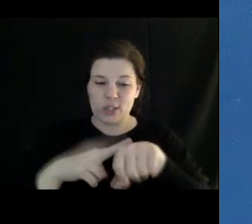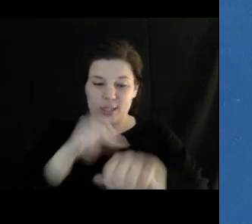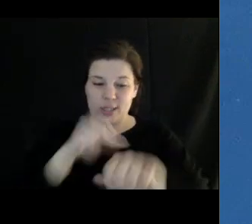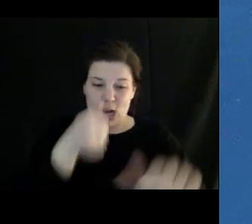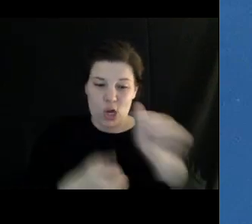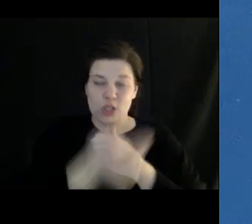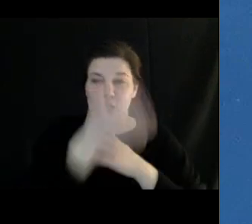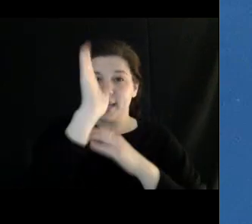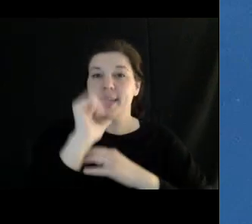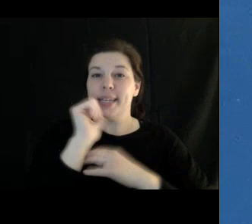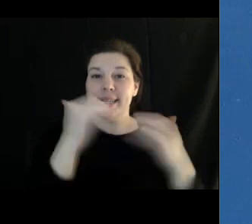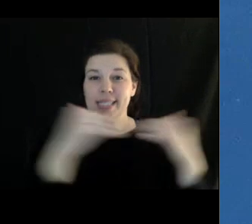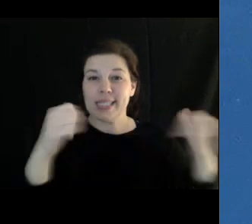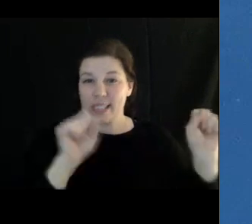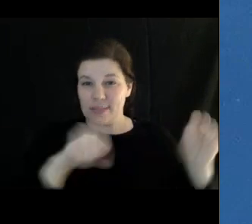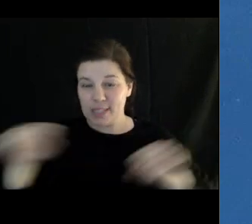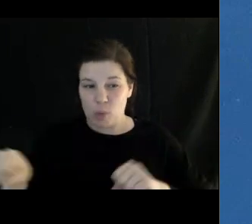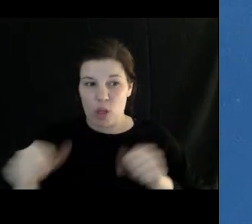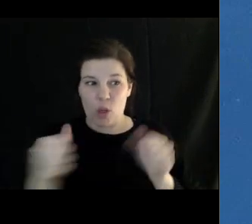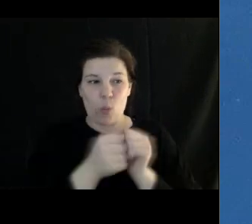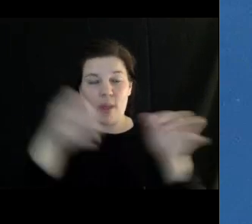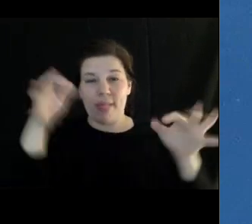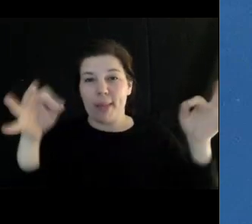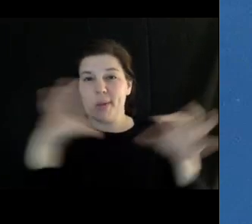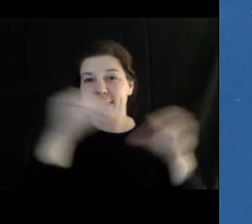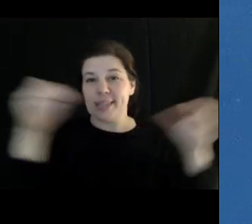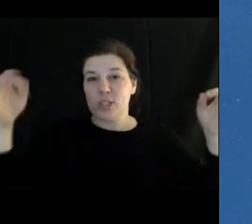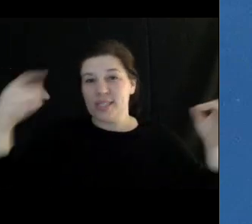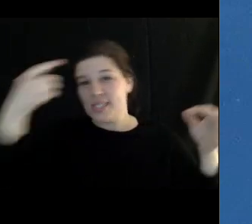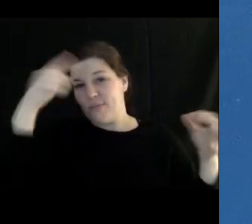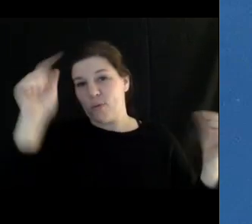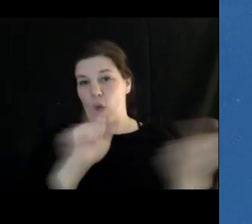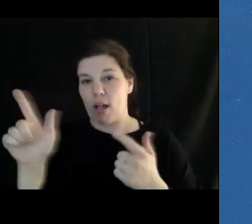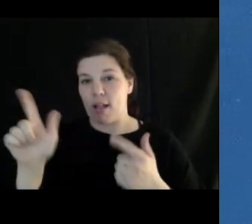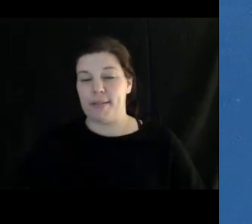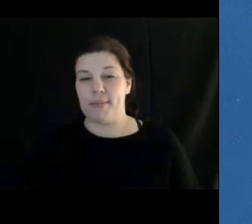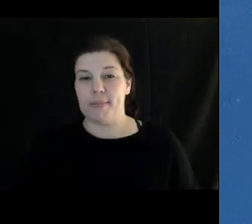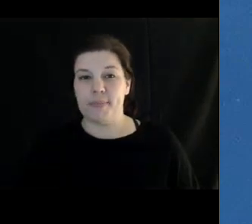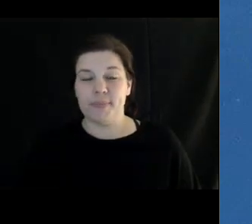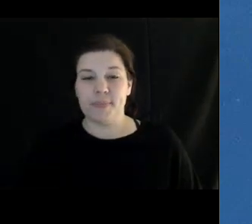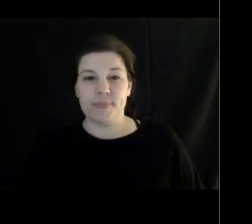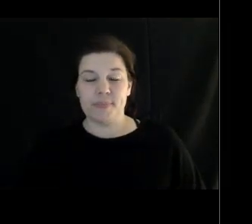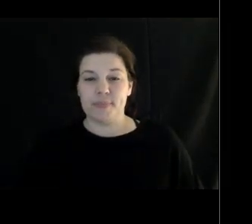nation, under God, indivisible, with liberty and justice for all.